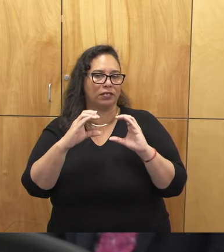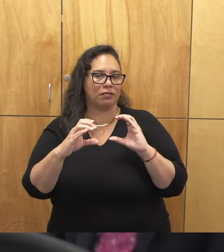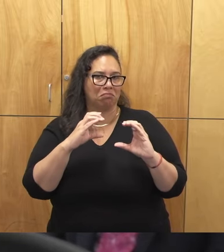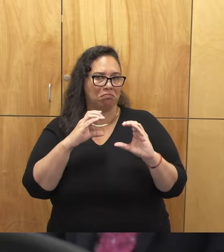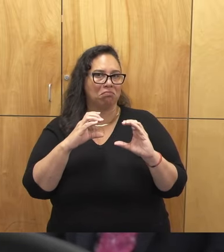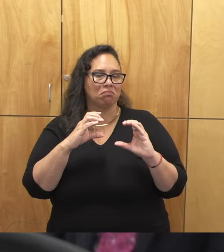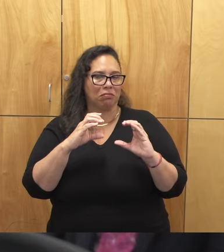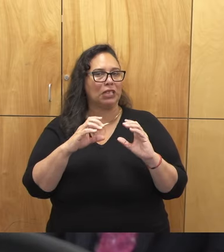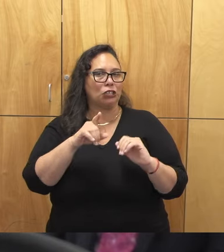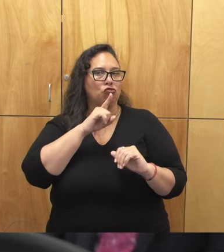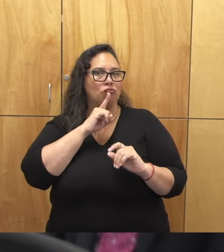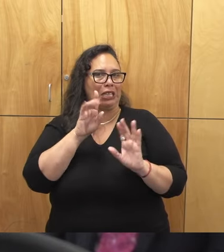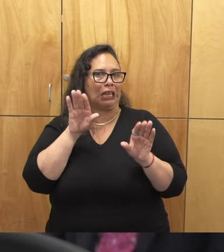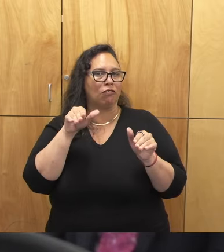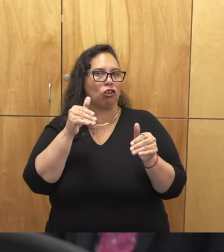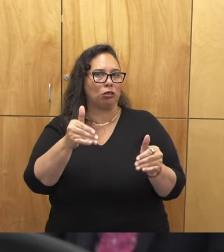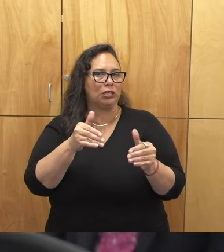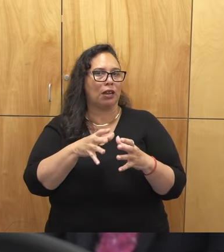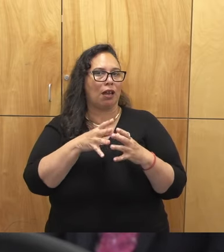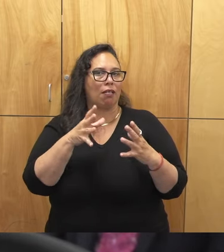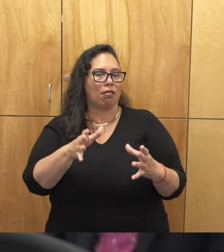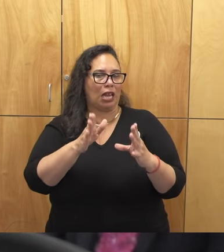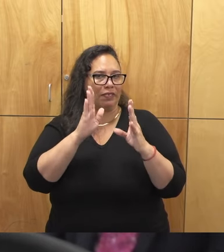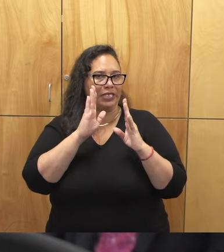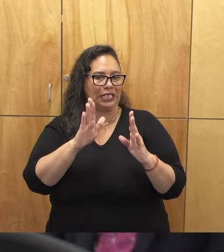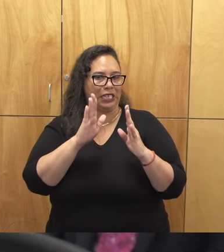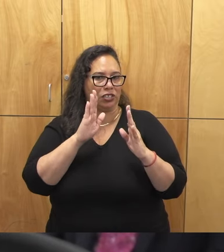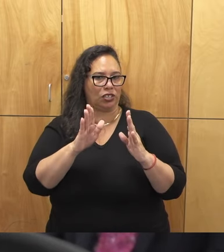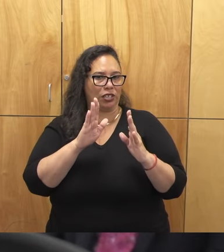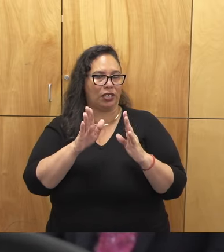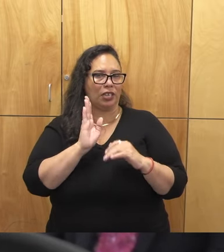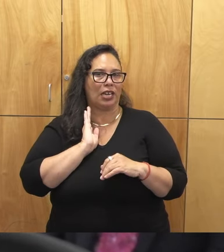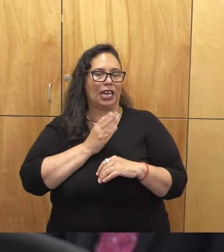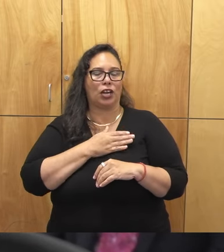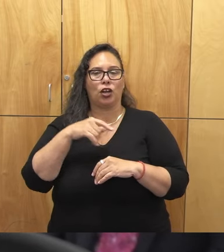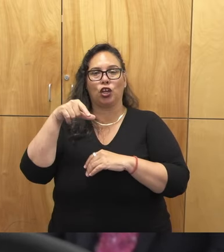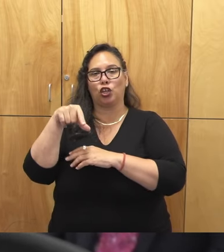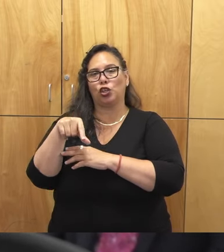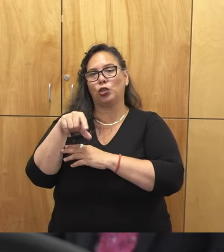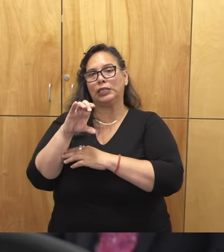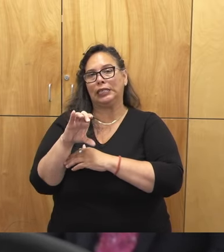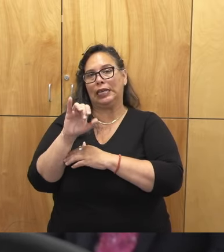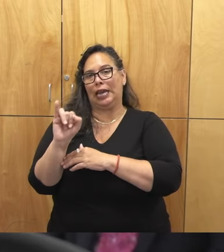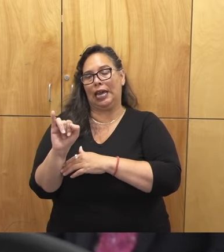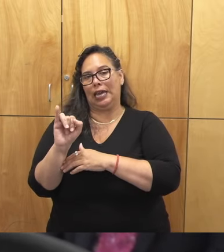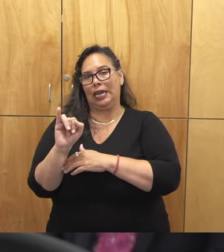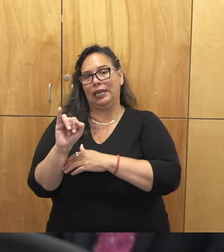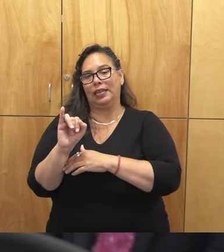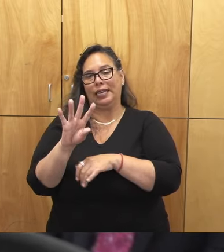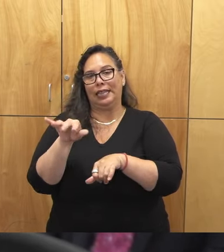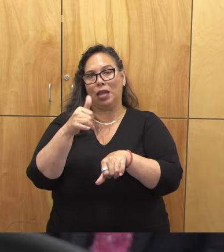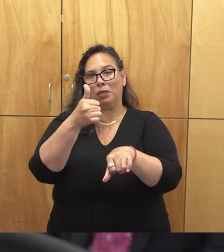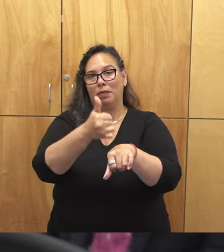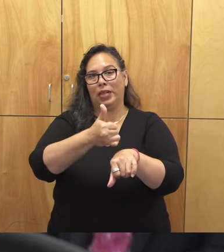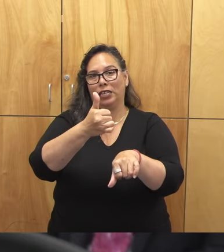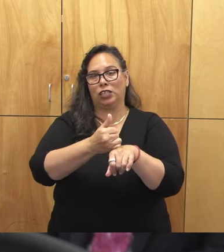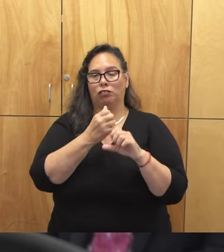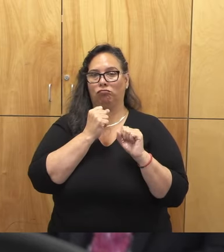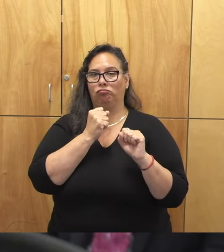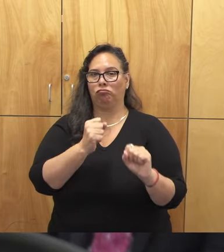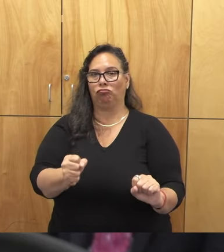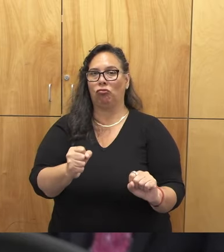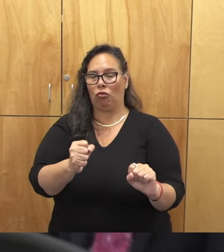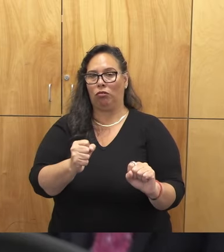is really focusing a lot of attention on our QCI and our designated and our implementation of strong